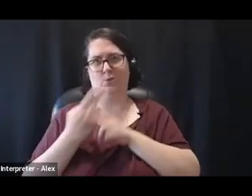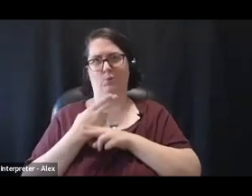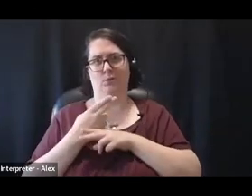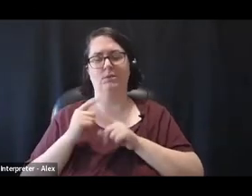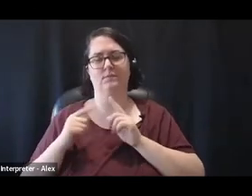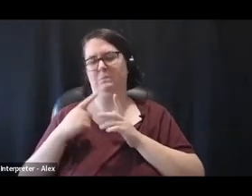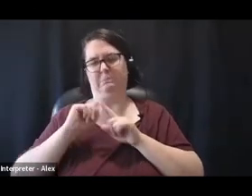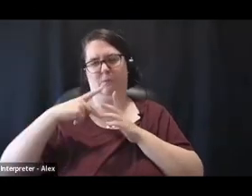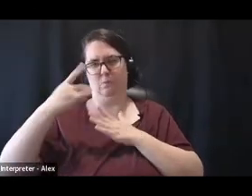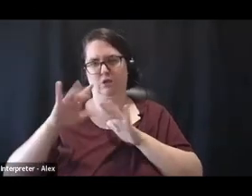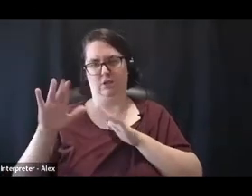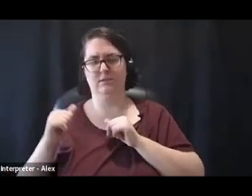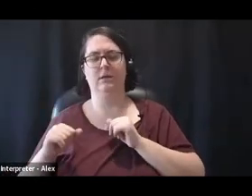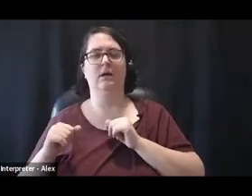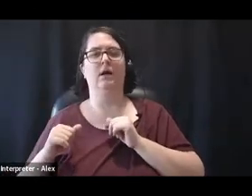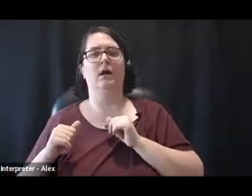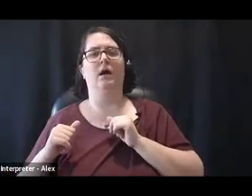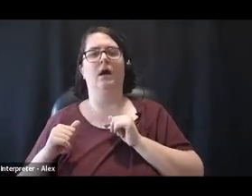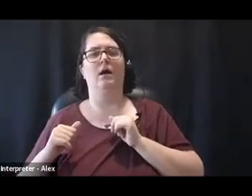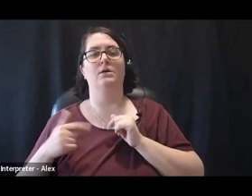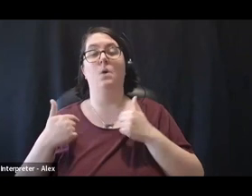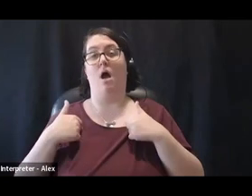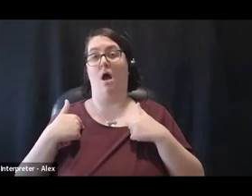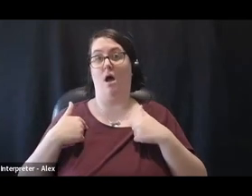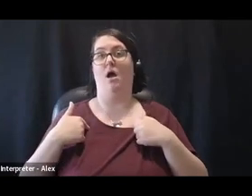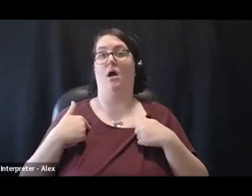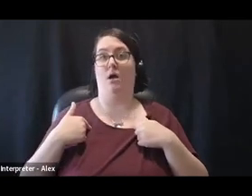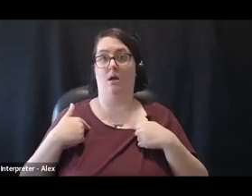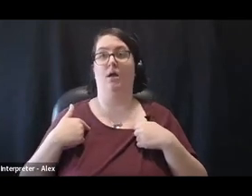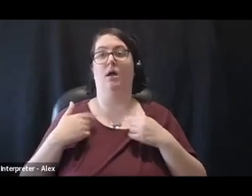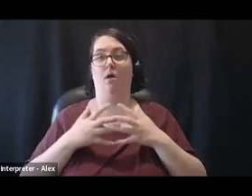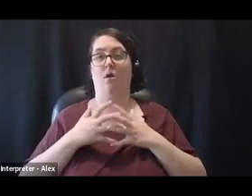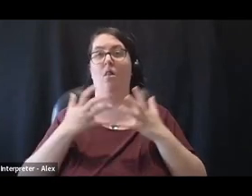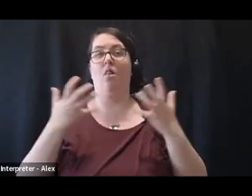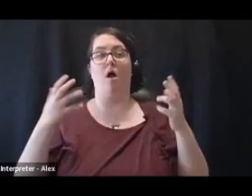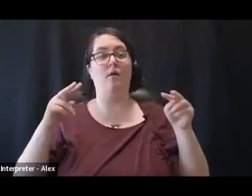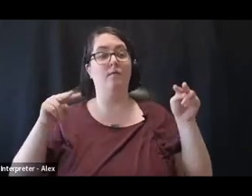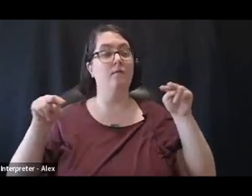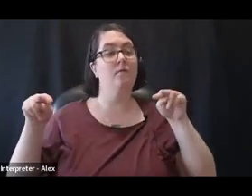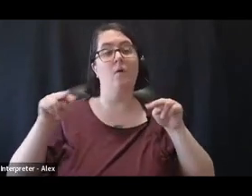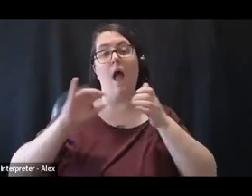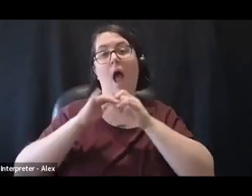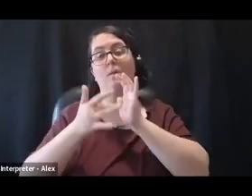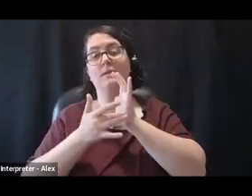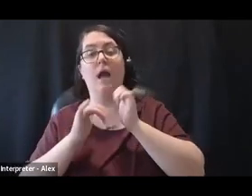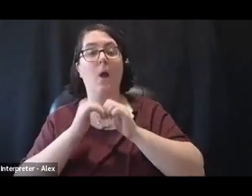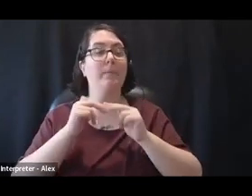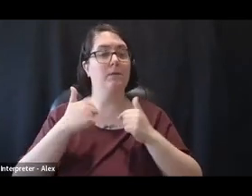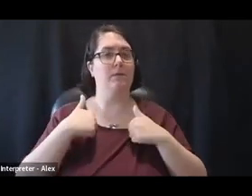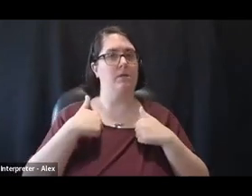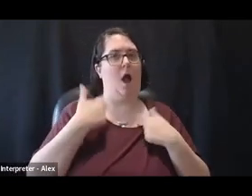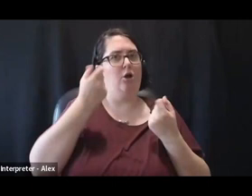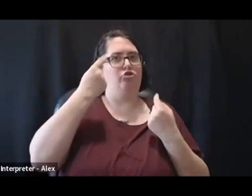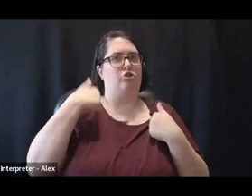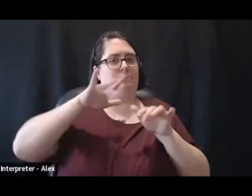various projects. And so I actually had a lot of oversight into the tech and the building, and I really deepened